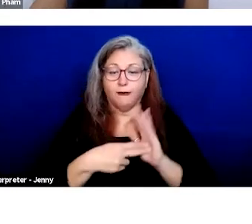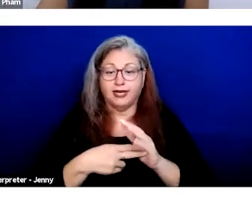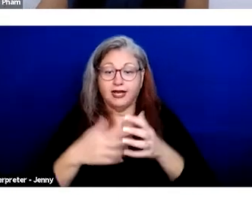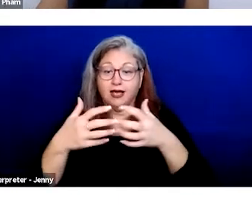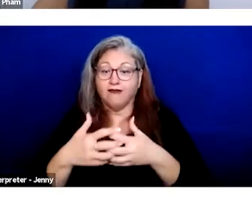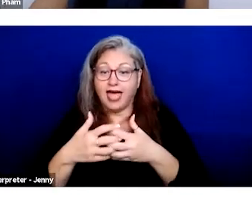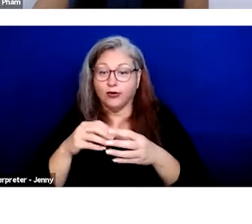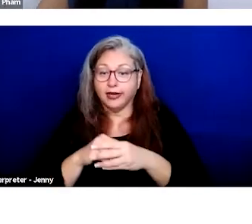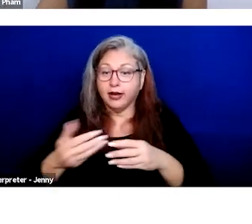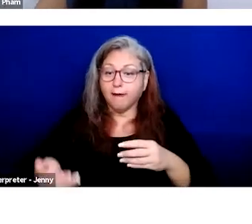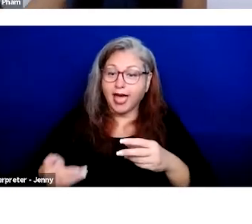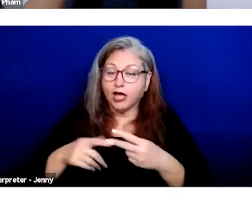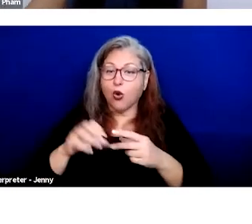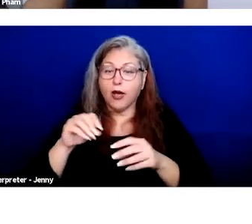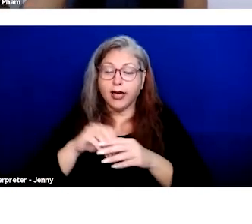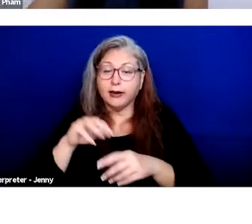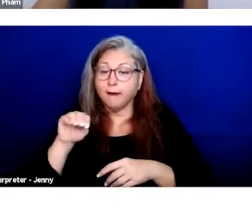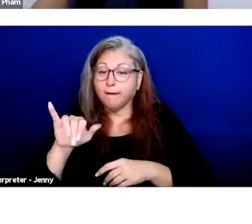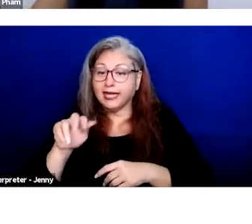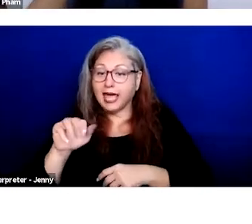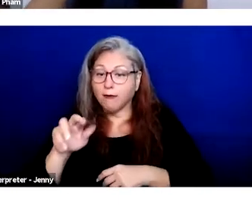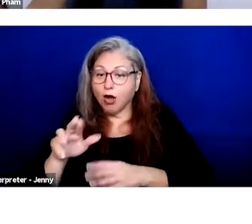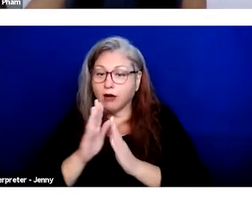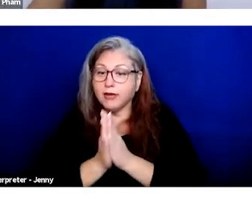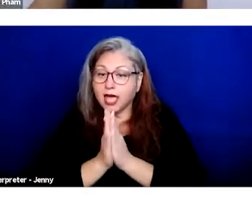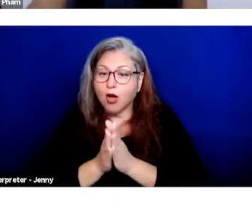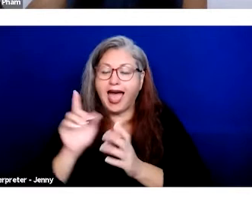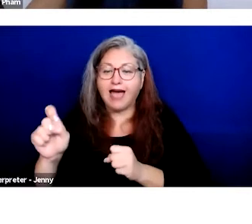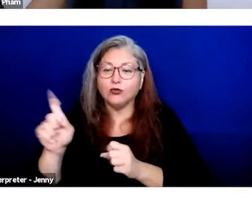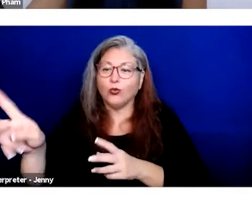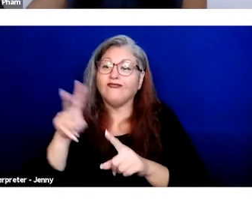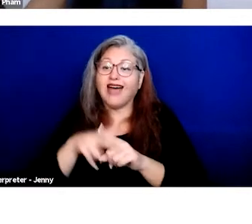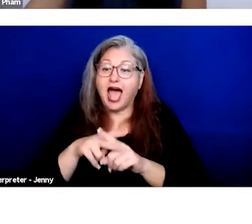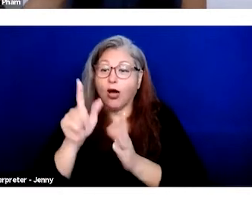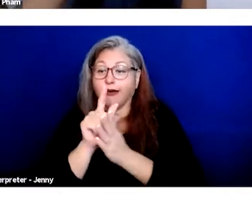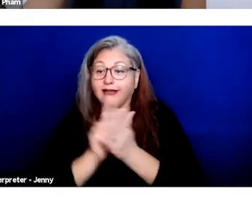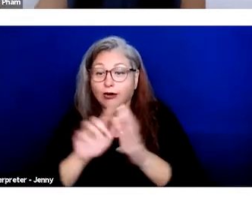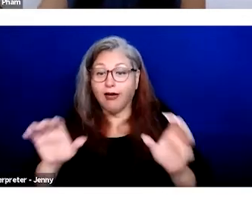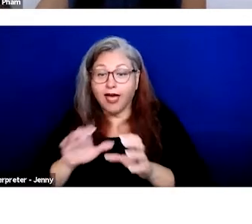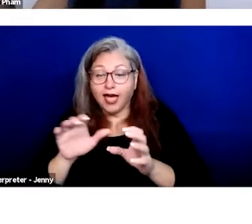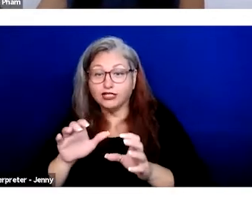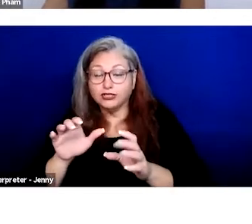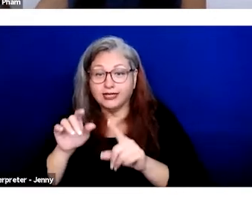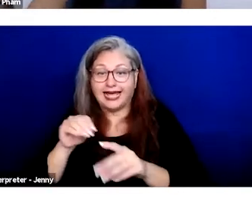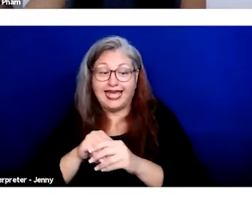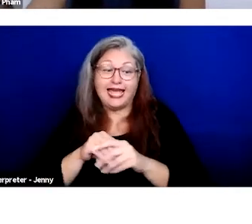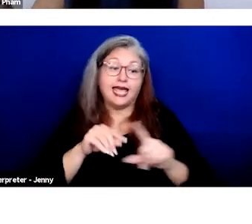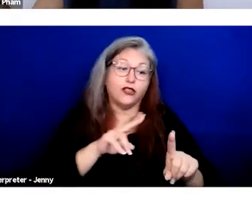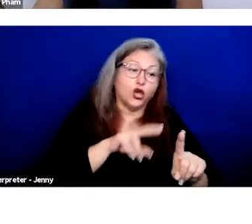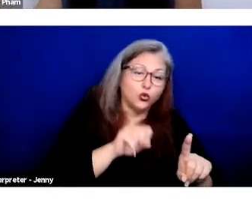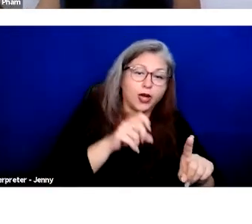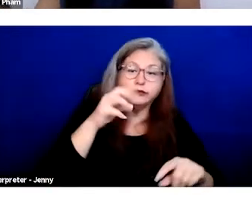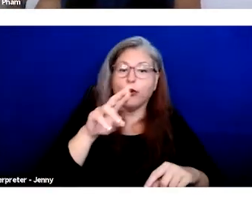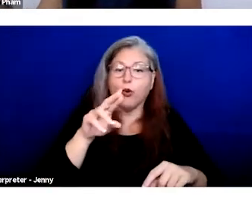in Bangladesh or Myanmar would have to file legal action in the US or